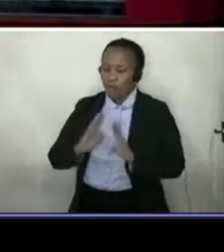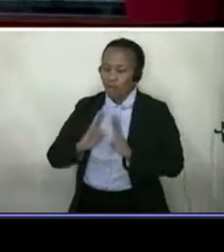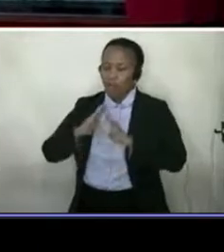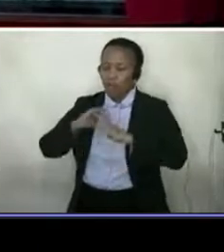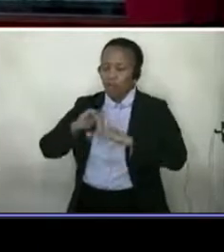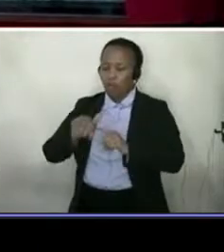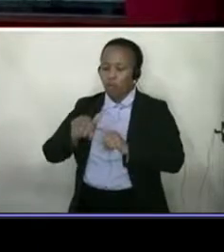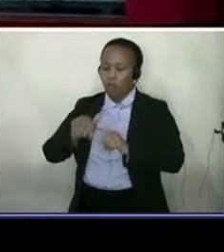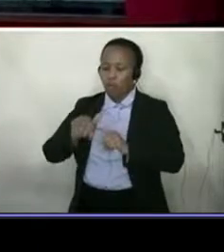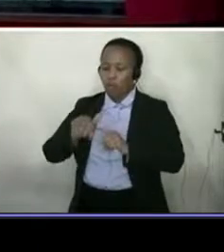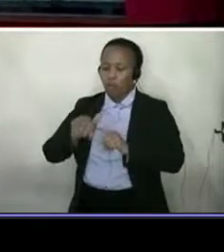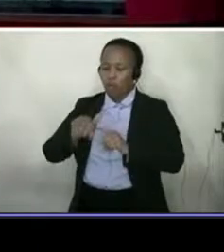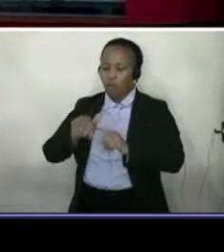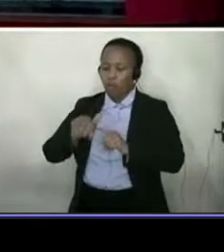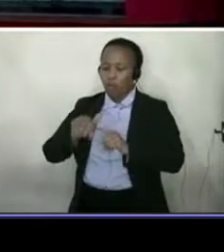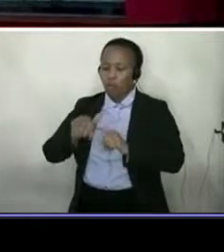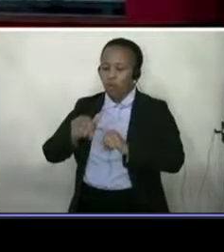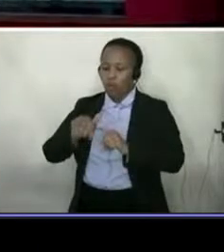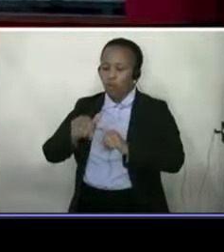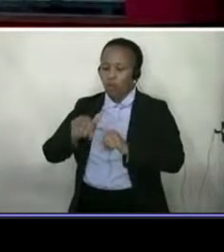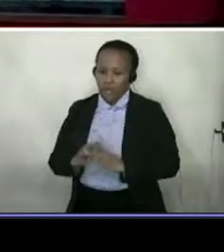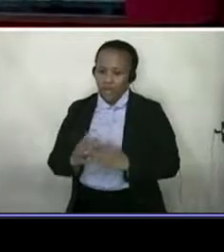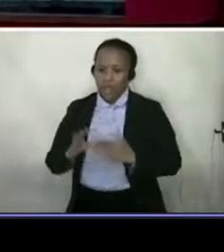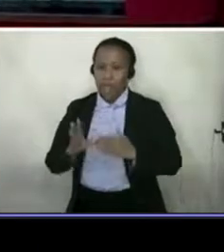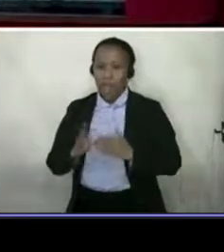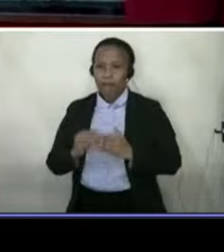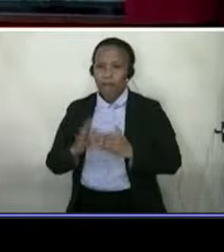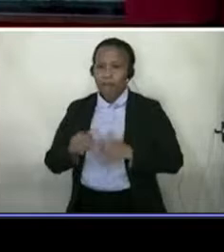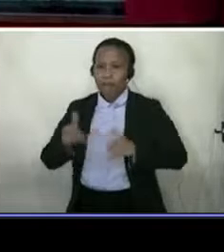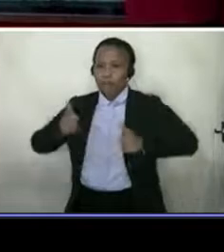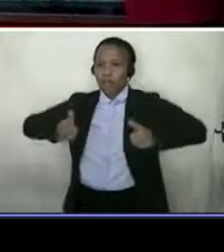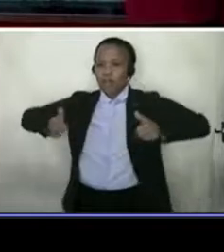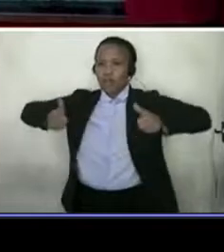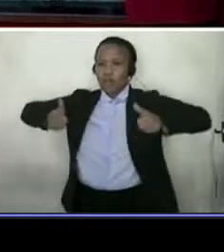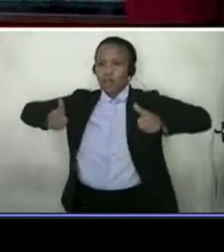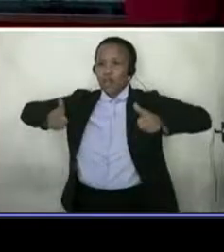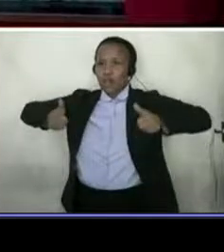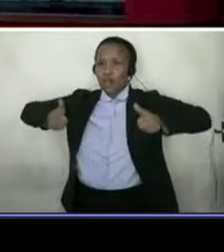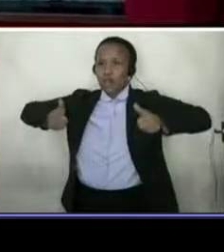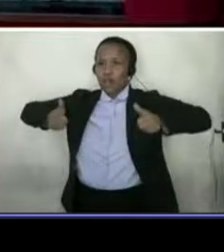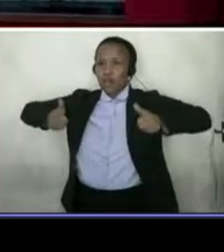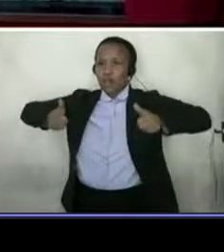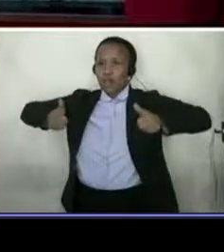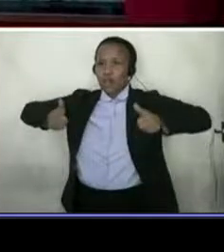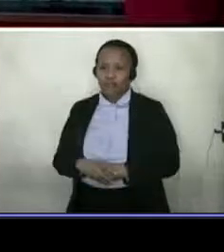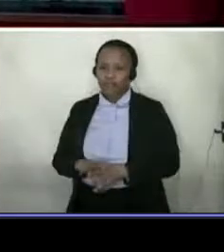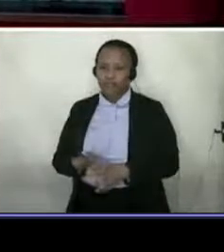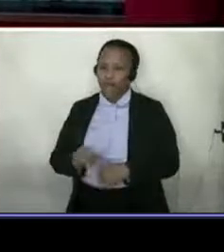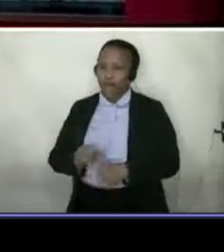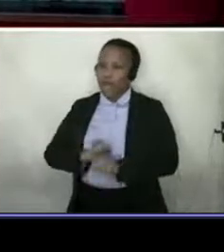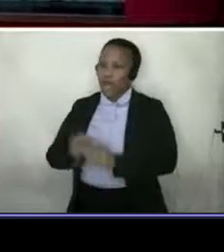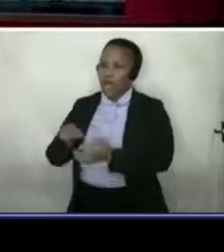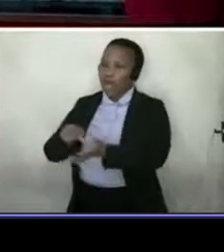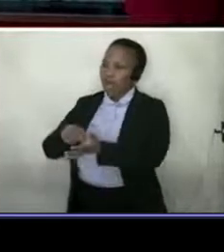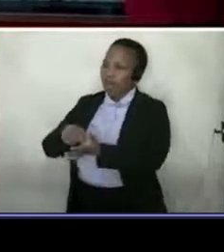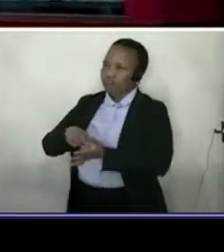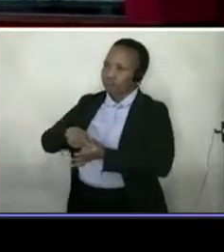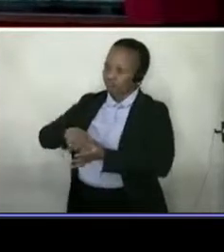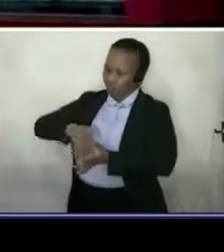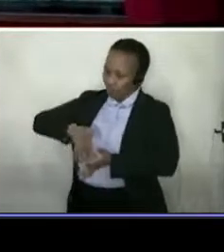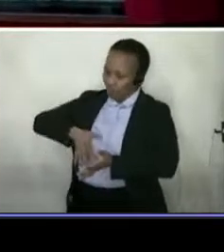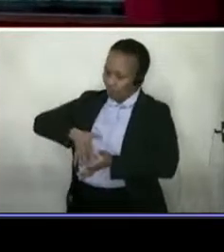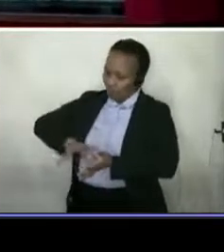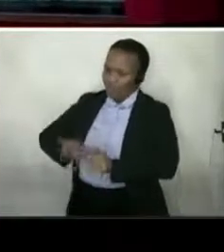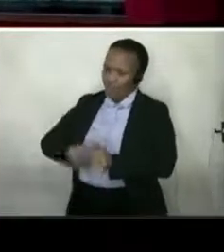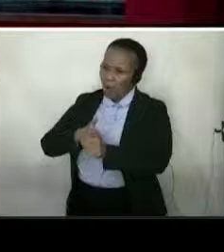Where are the members of the executive in all of this? Why are they not demanding compliance within their